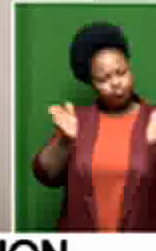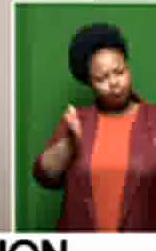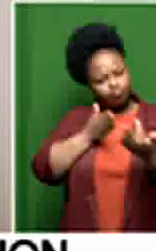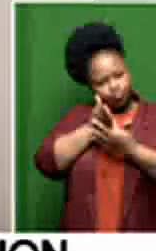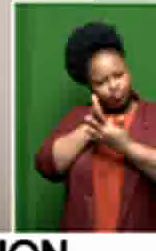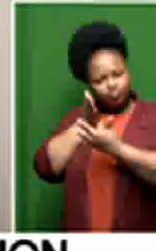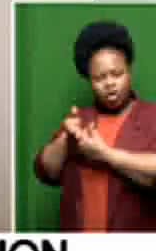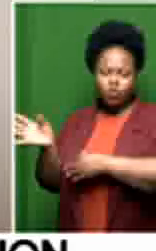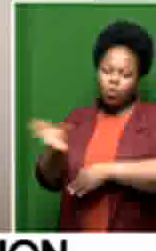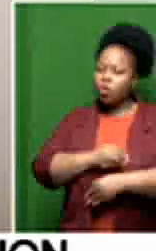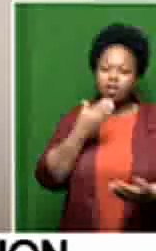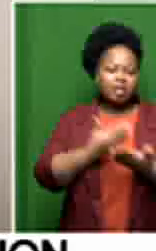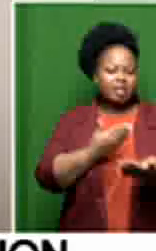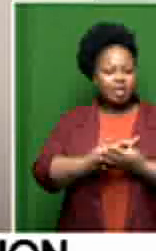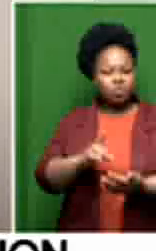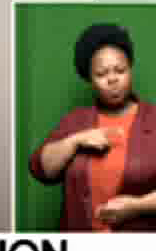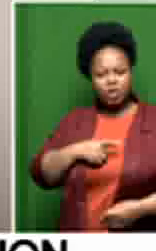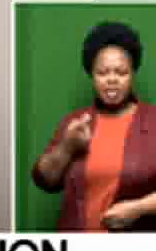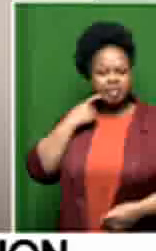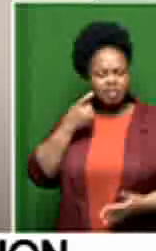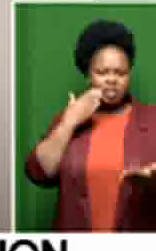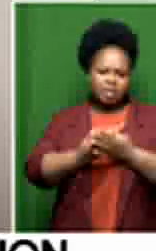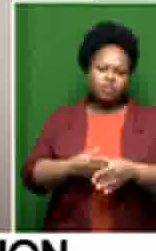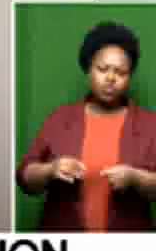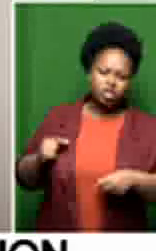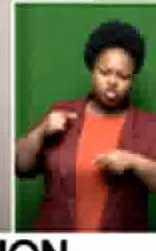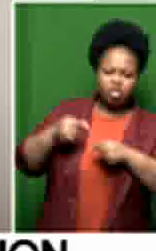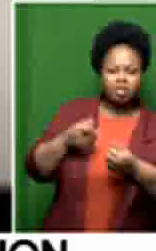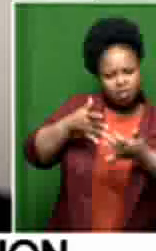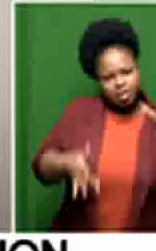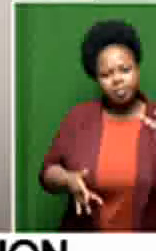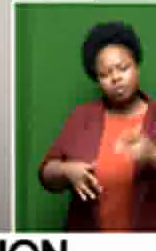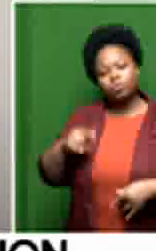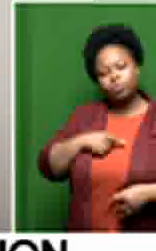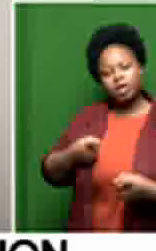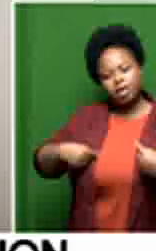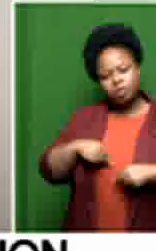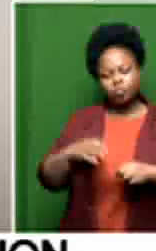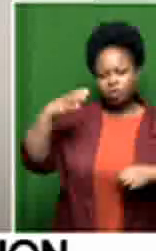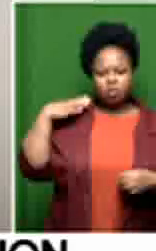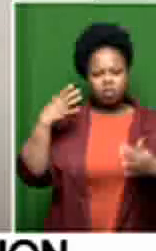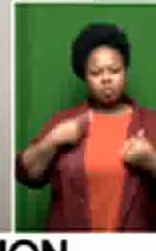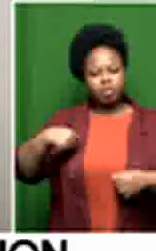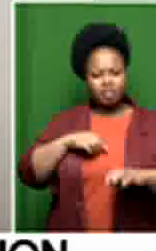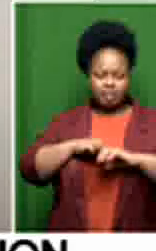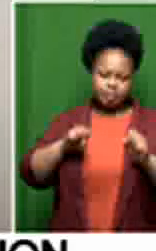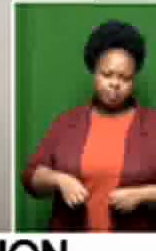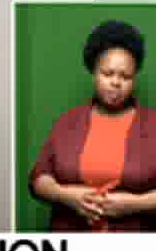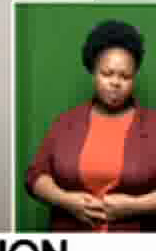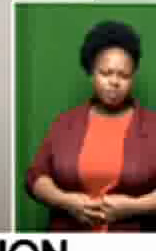the doors for everyone. This will break the generational curses that have been bestowed upon us by the